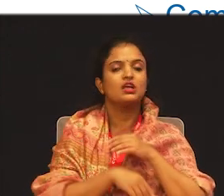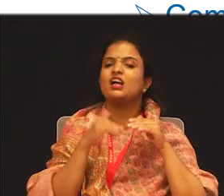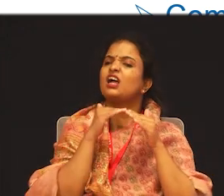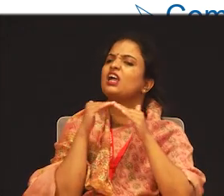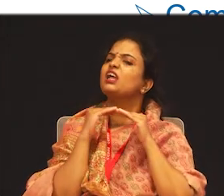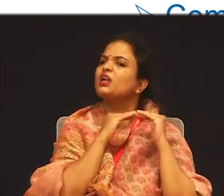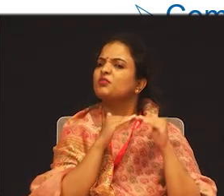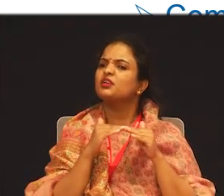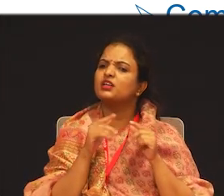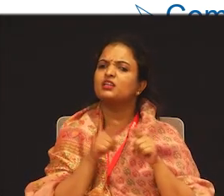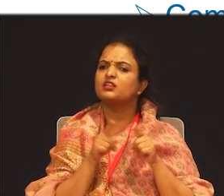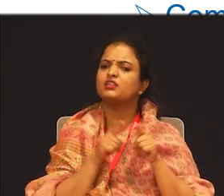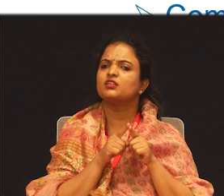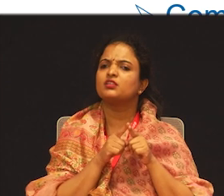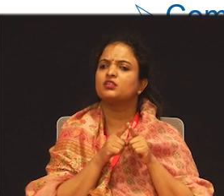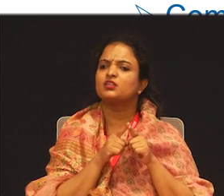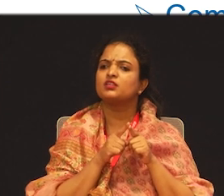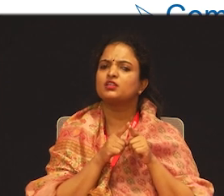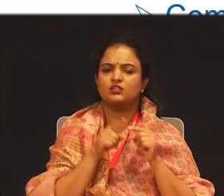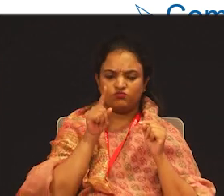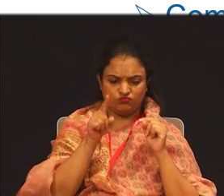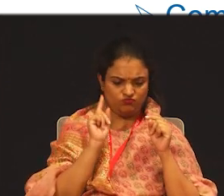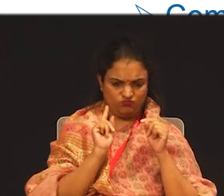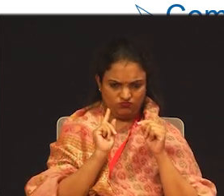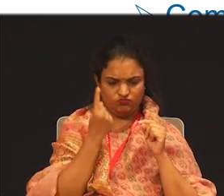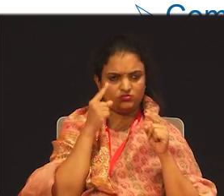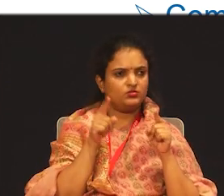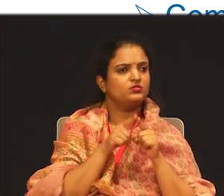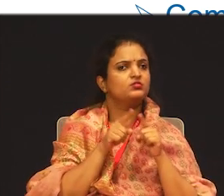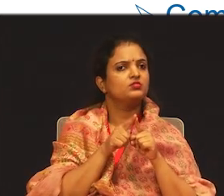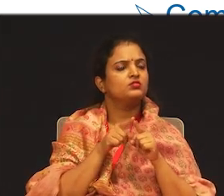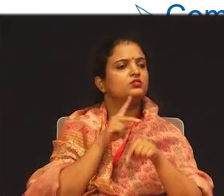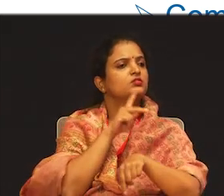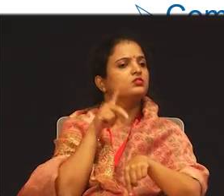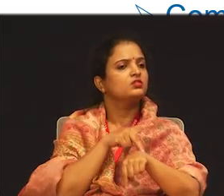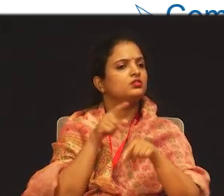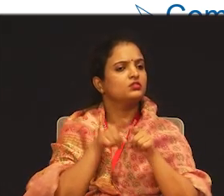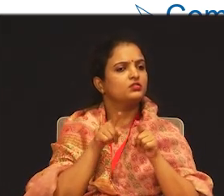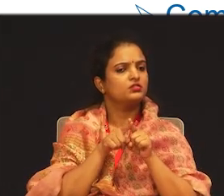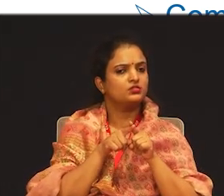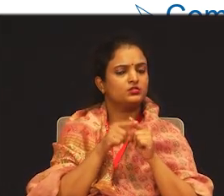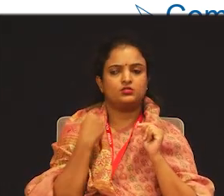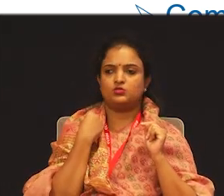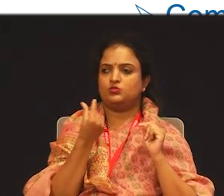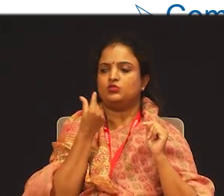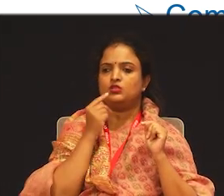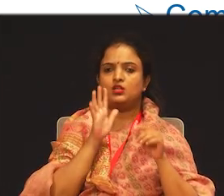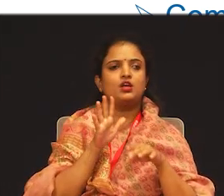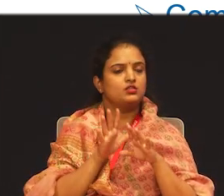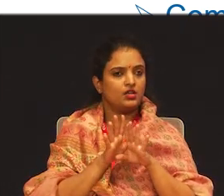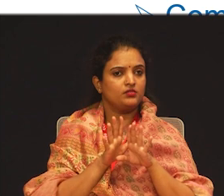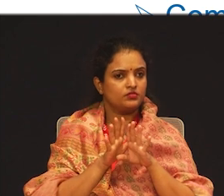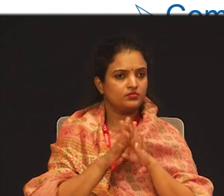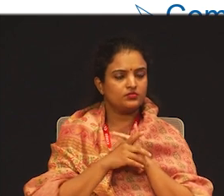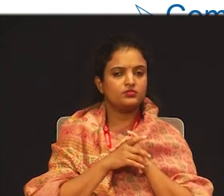is should be the very first principle on which we need to work on.